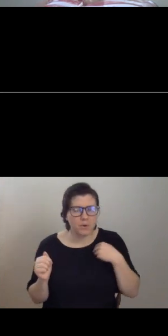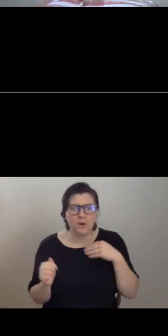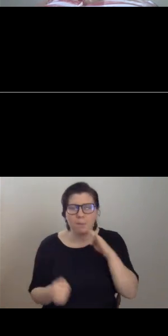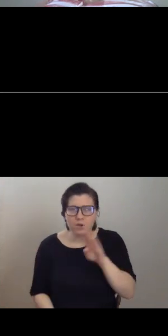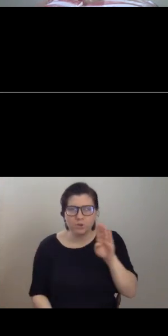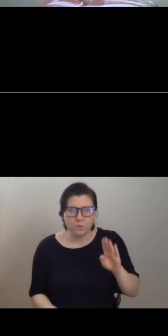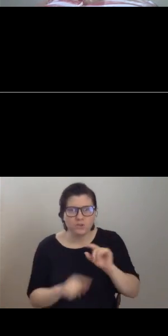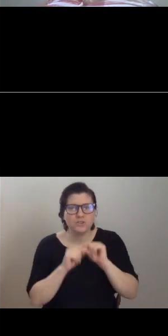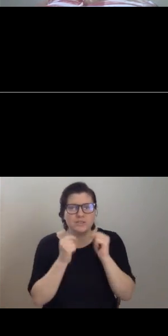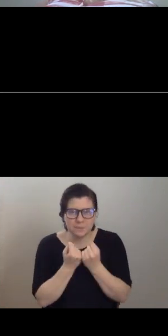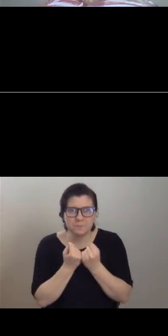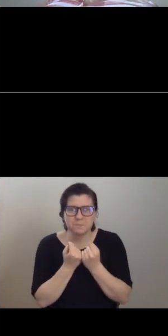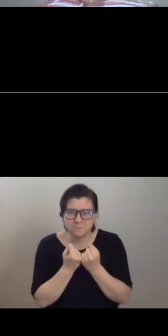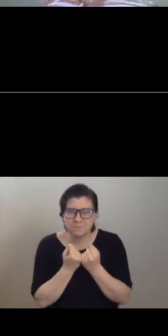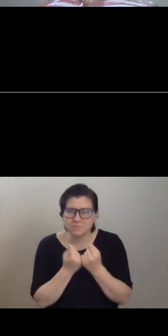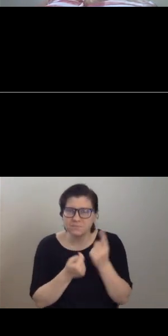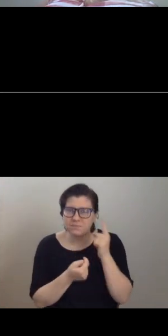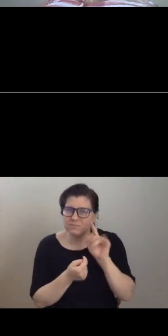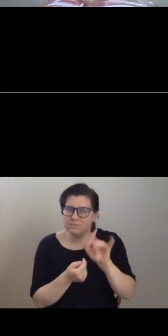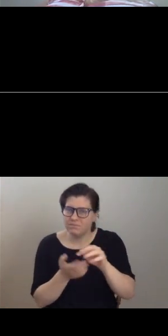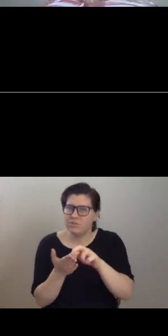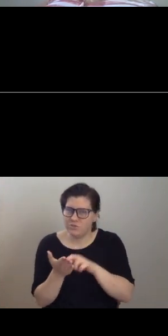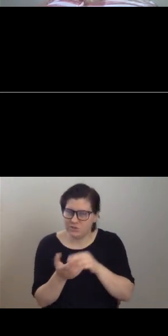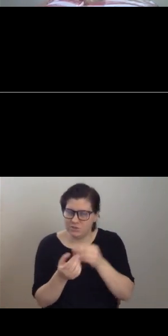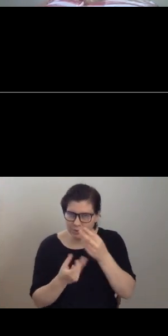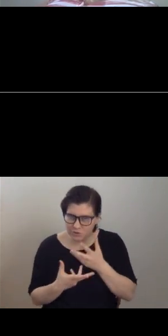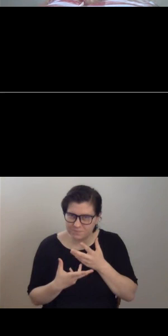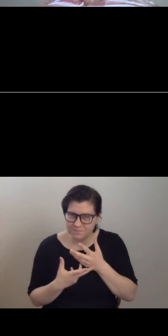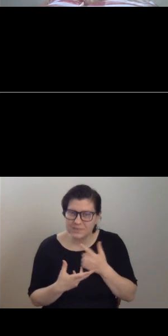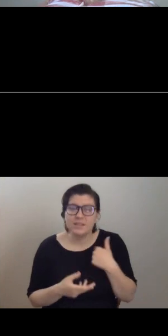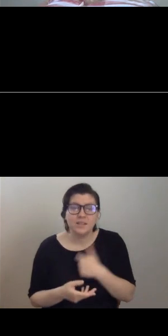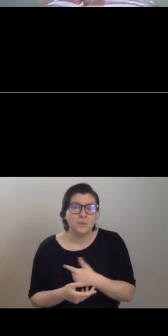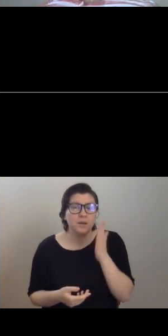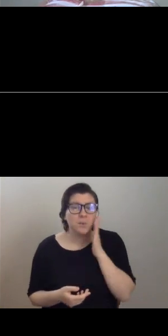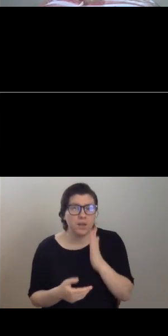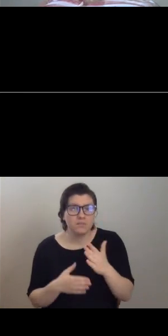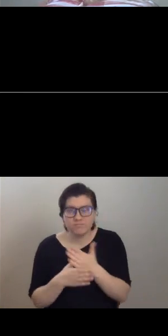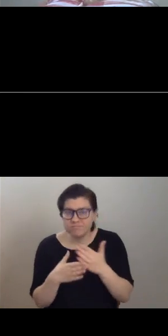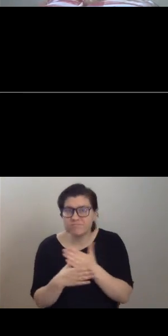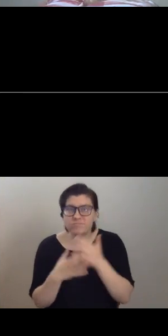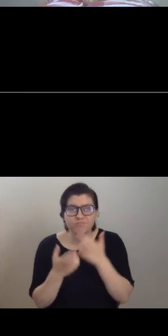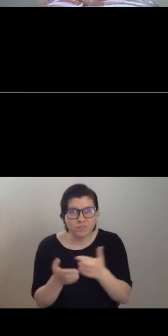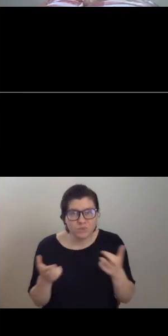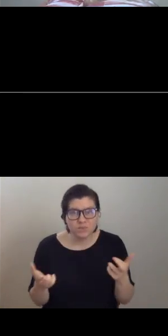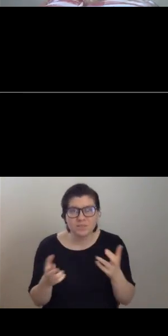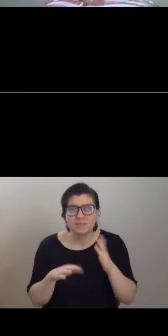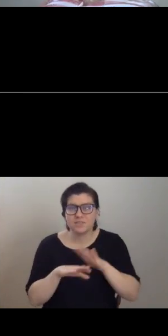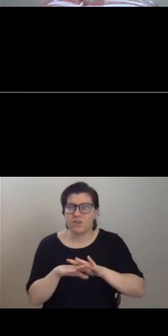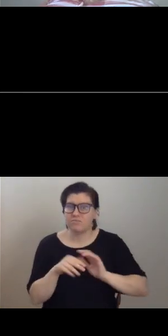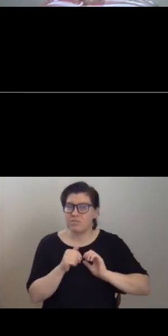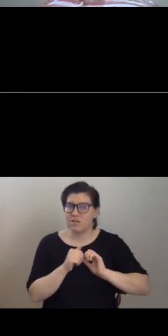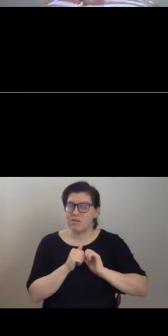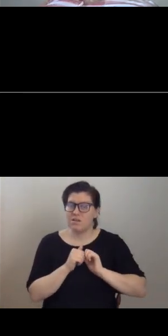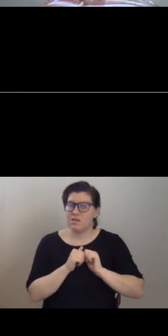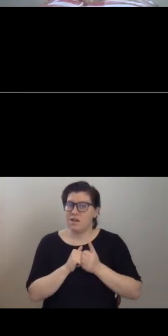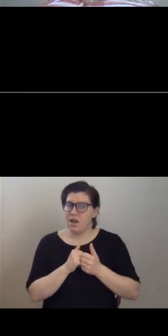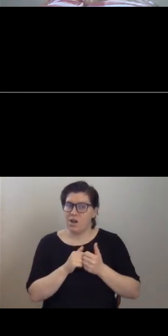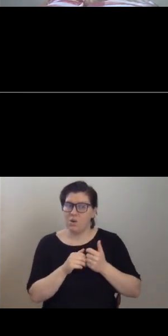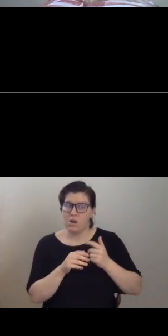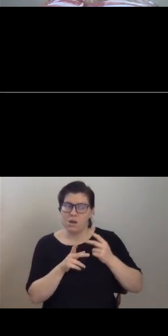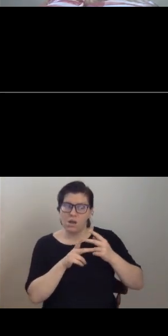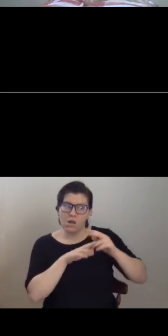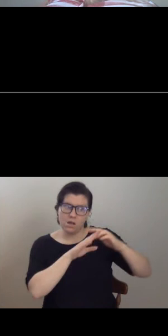team for registration information, and we will be sharing resources on how houses of worship have